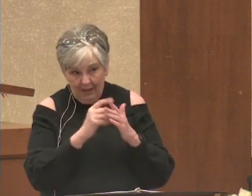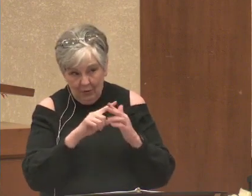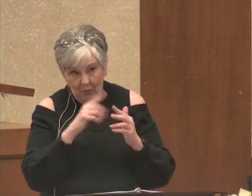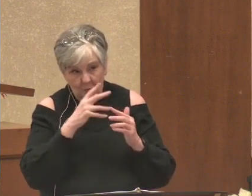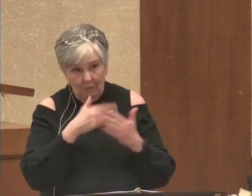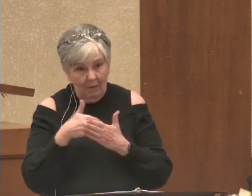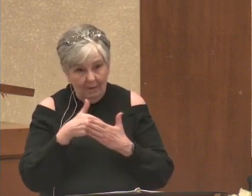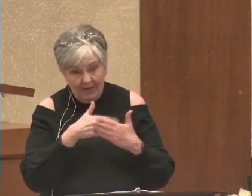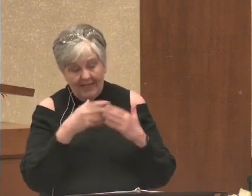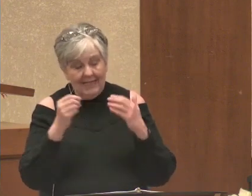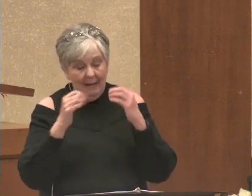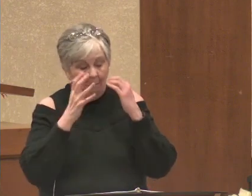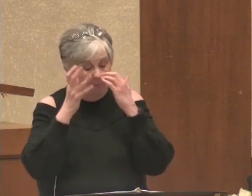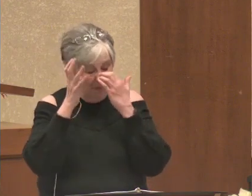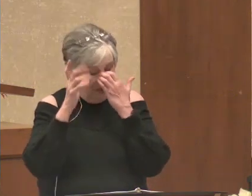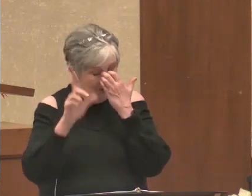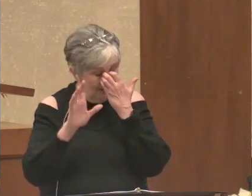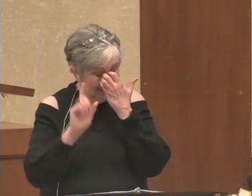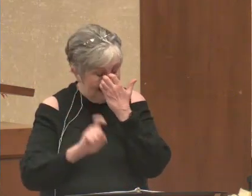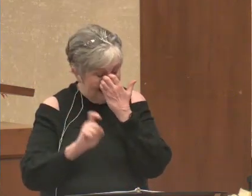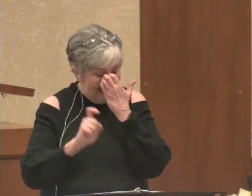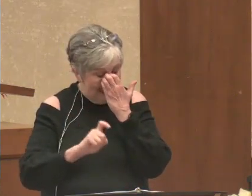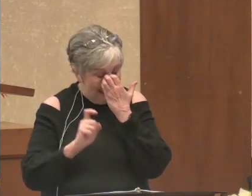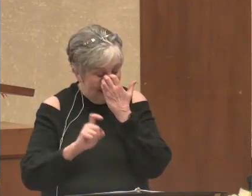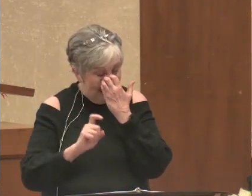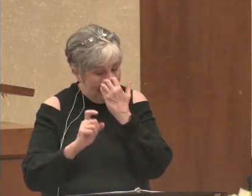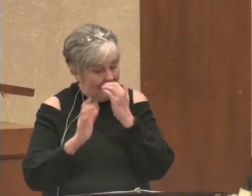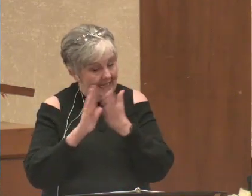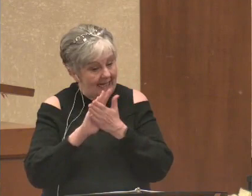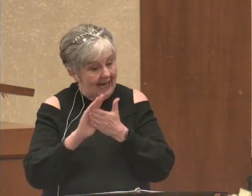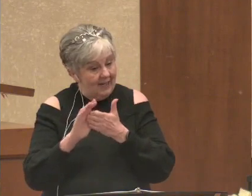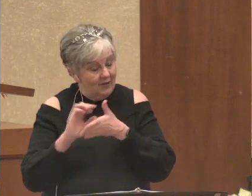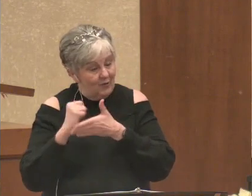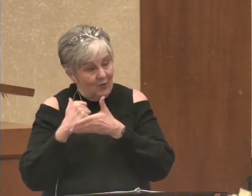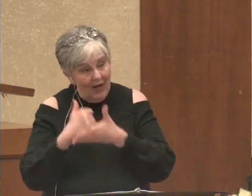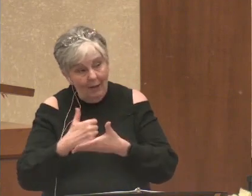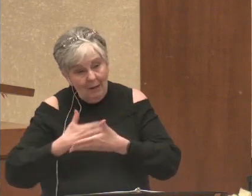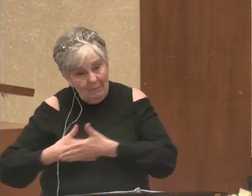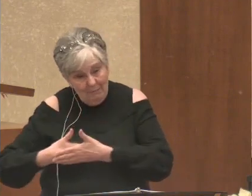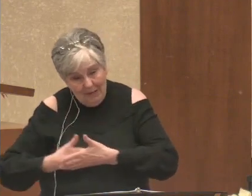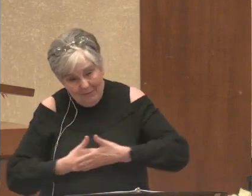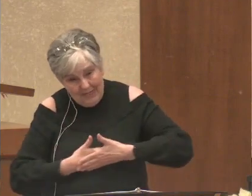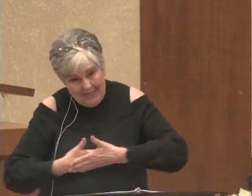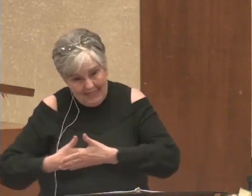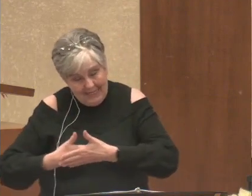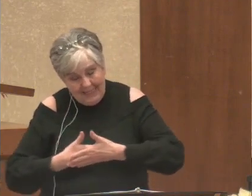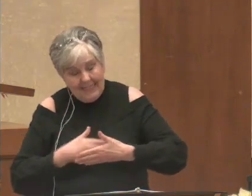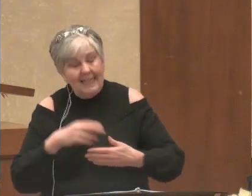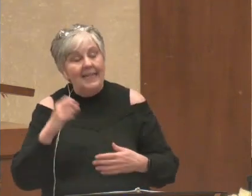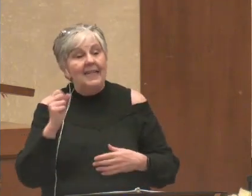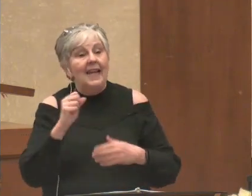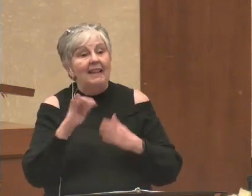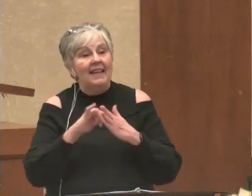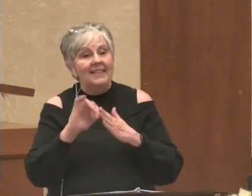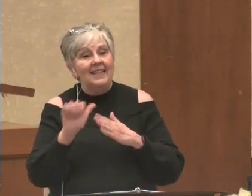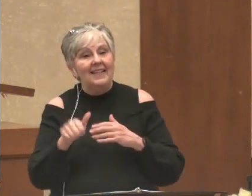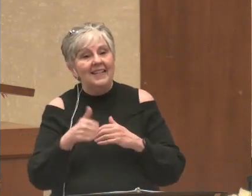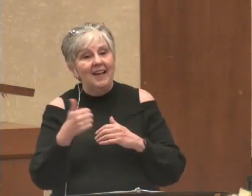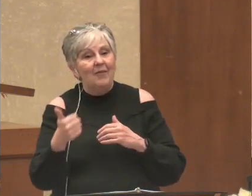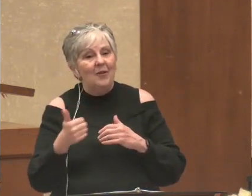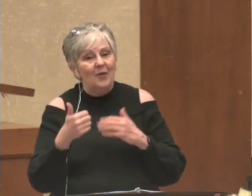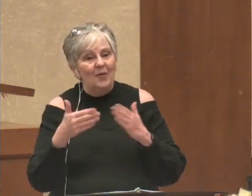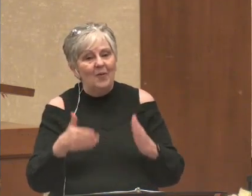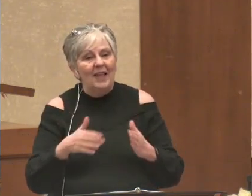parents who are in need. So wouldn't that be a nice thing to help babies? Yeah, that is another way Jesus